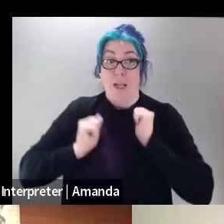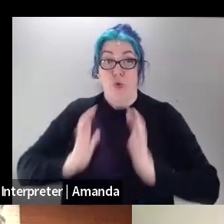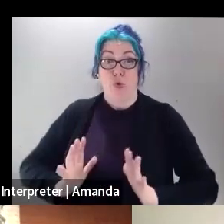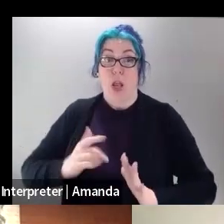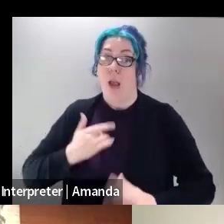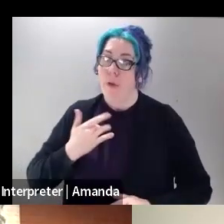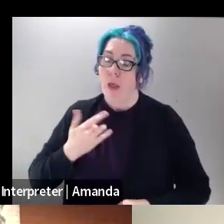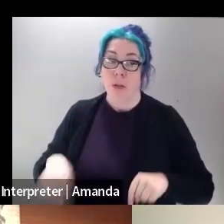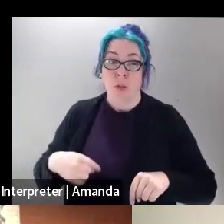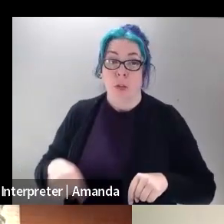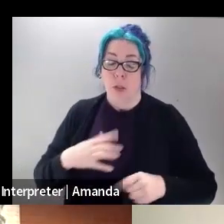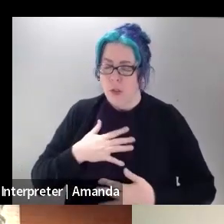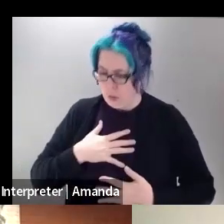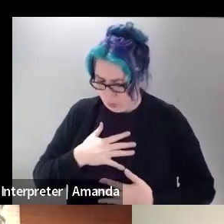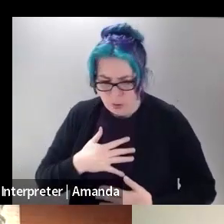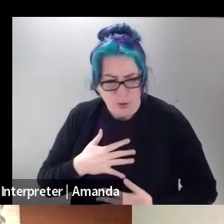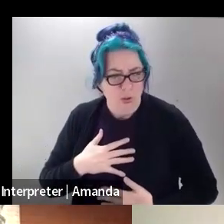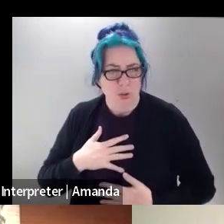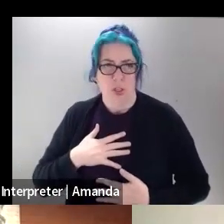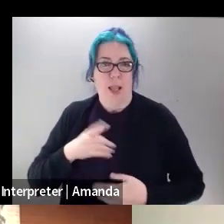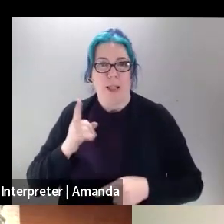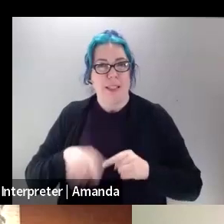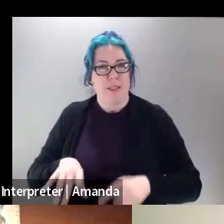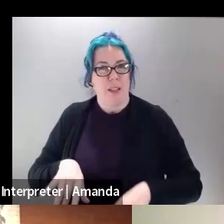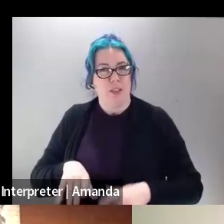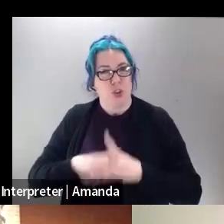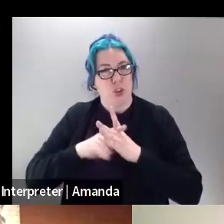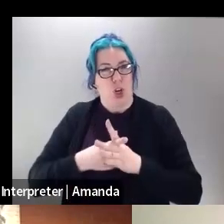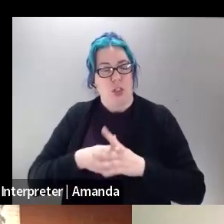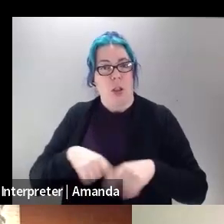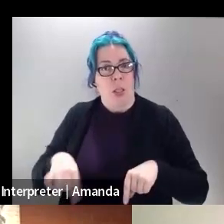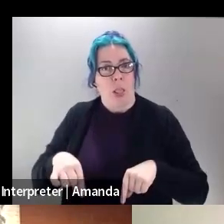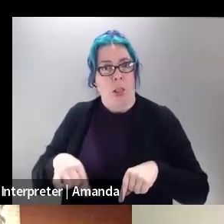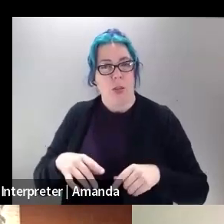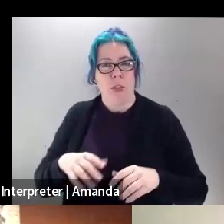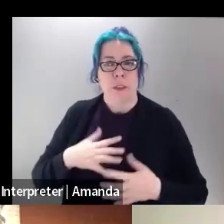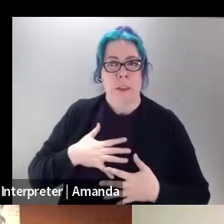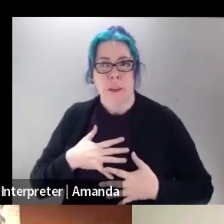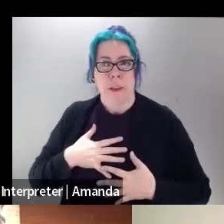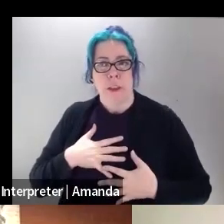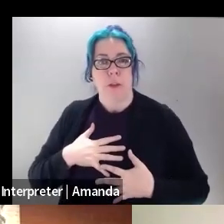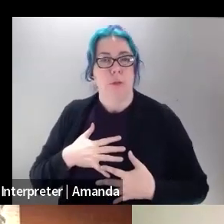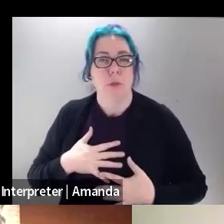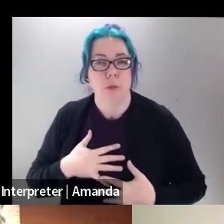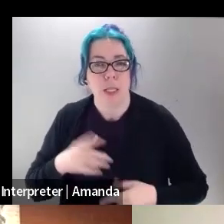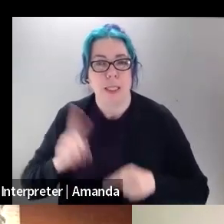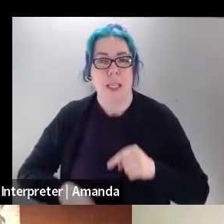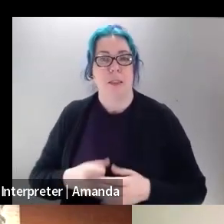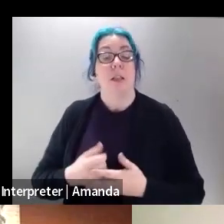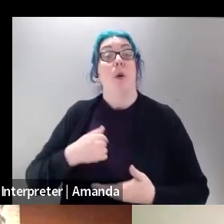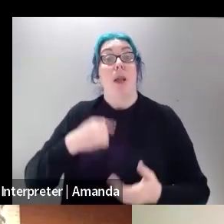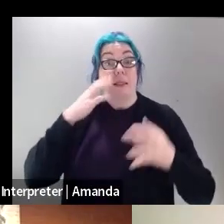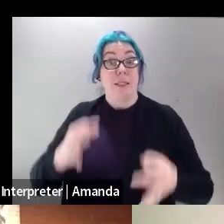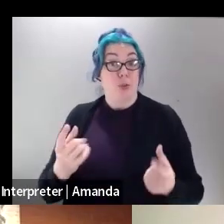the room feeling like this. So again, the advice that was given to me, why don't you take that actor out for coffee